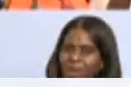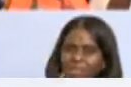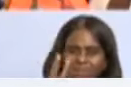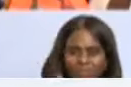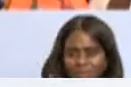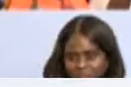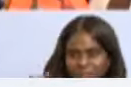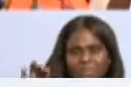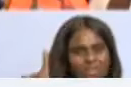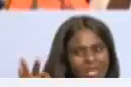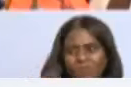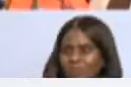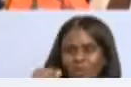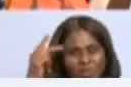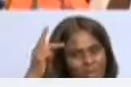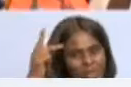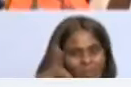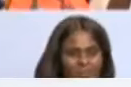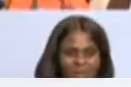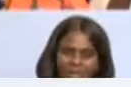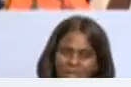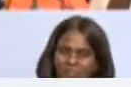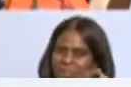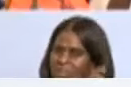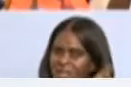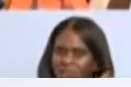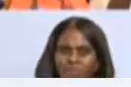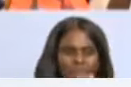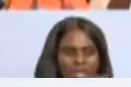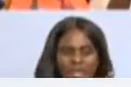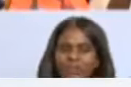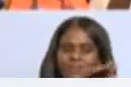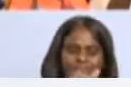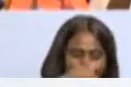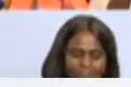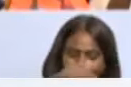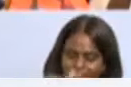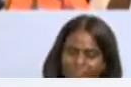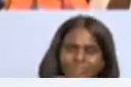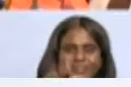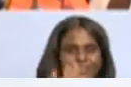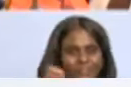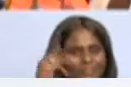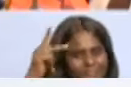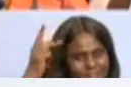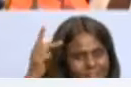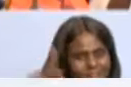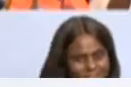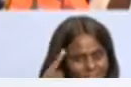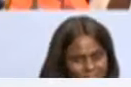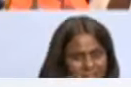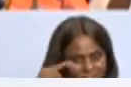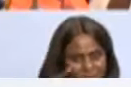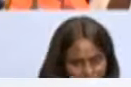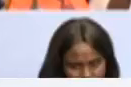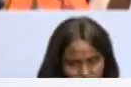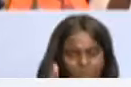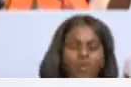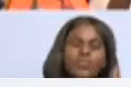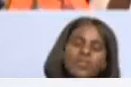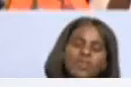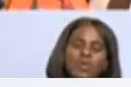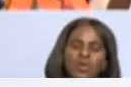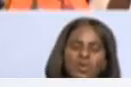partisan. CDF is not partisan. Decentralization is not partisan. It's for the people who